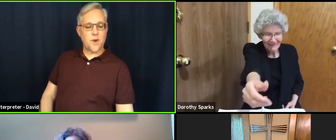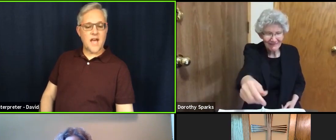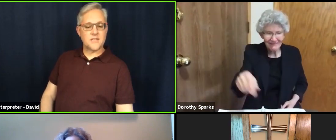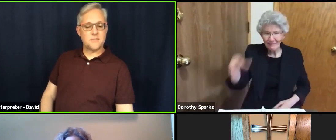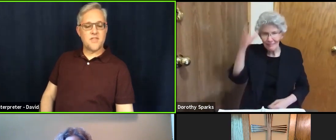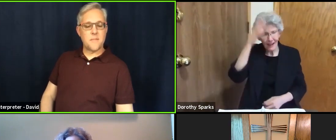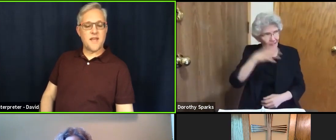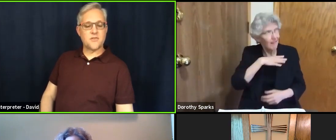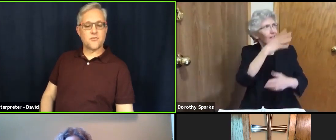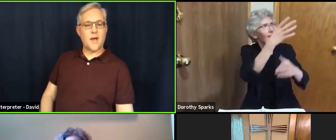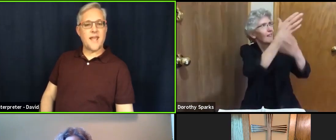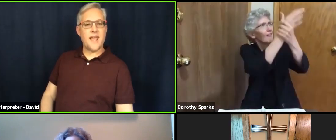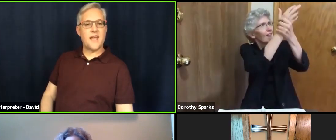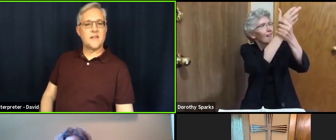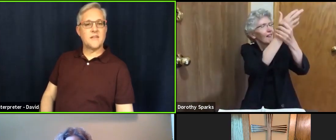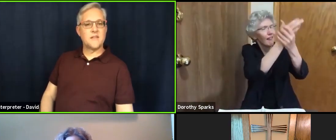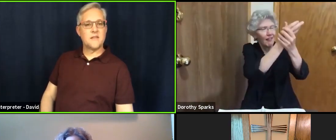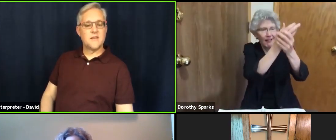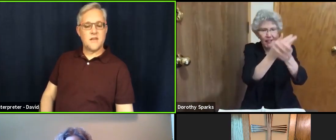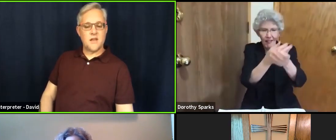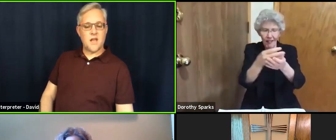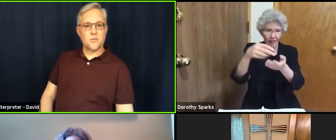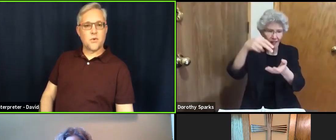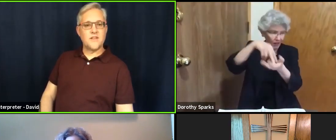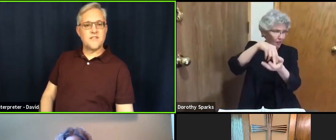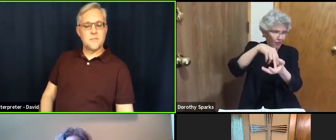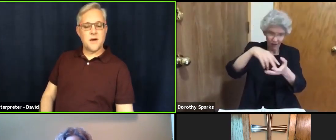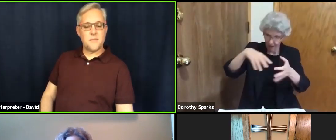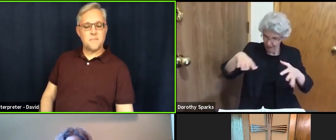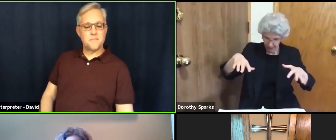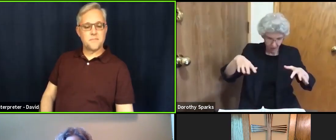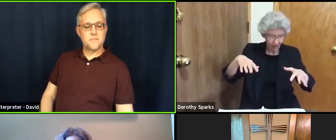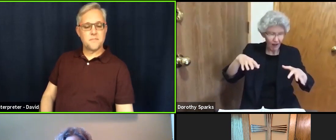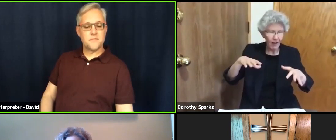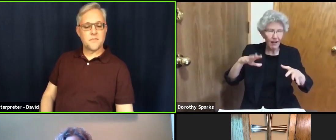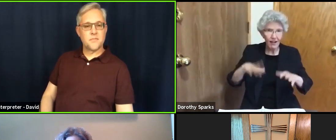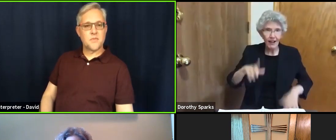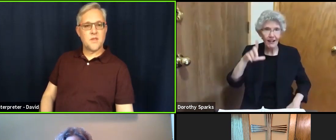And he grasped the man's right hand and raised him up.